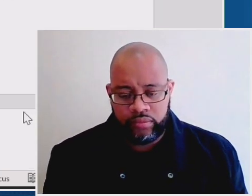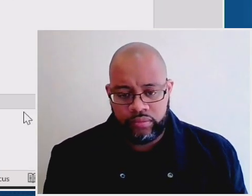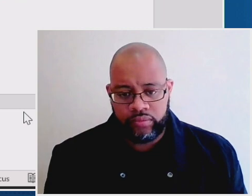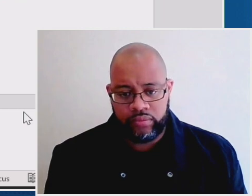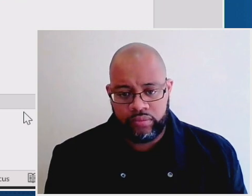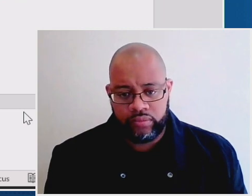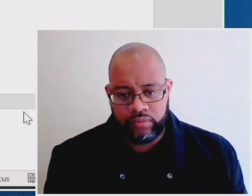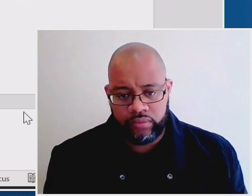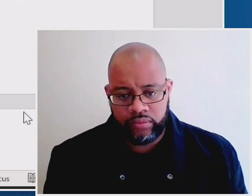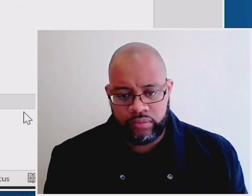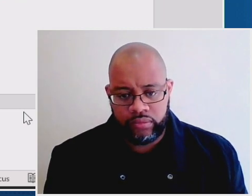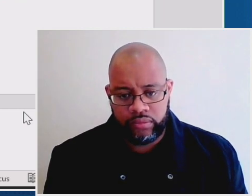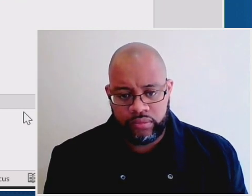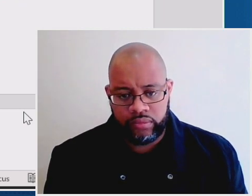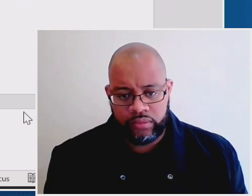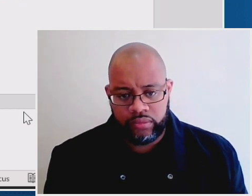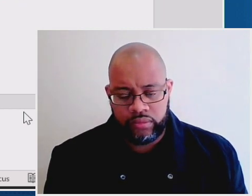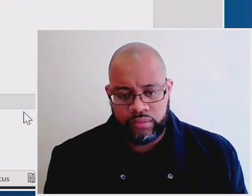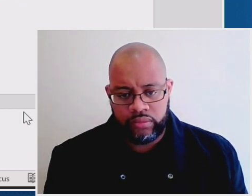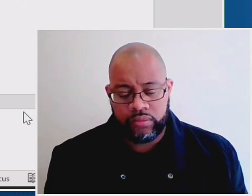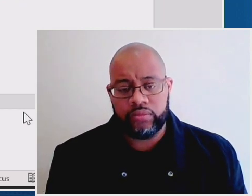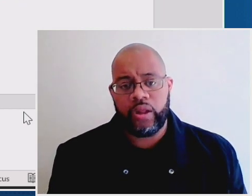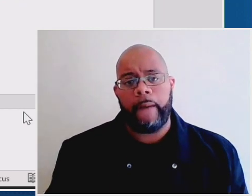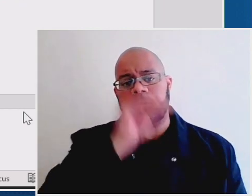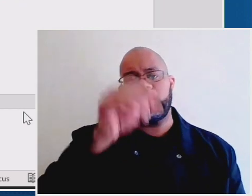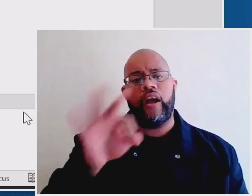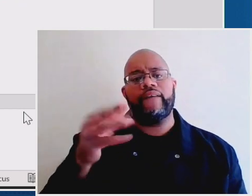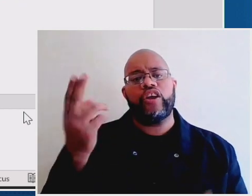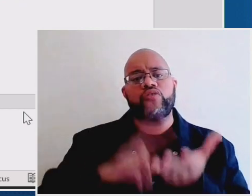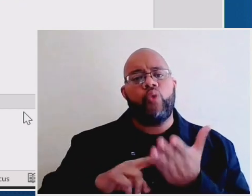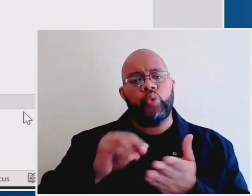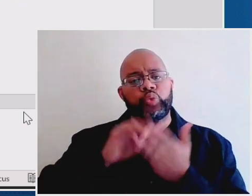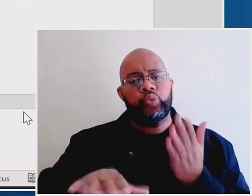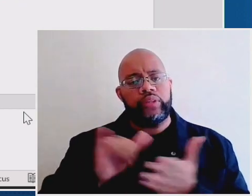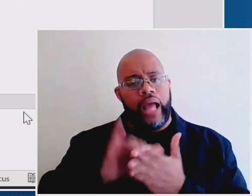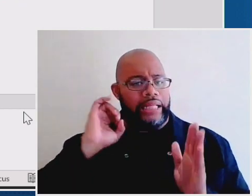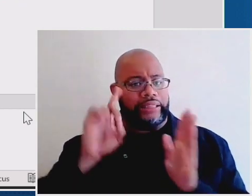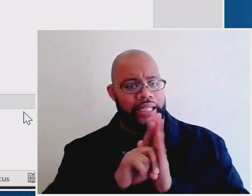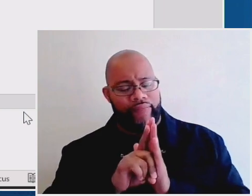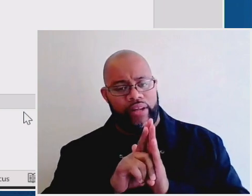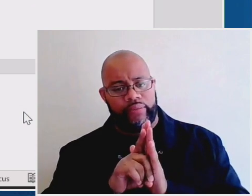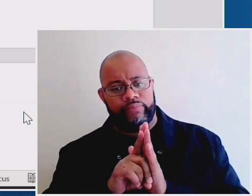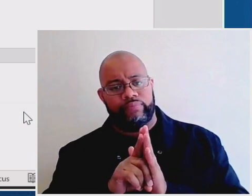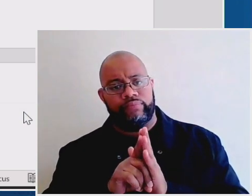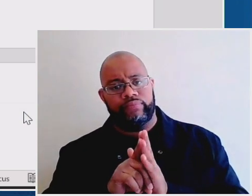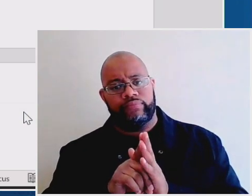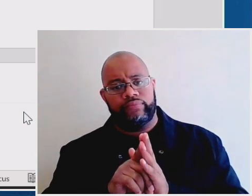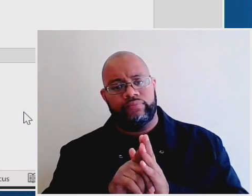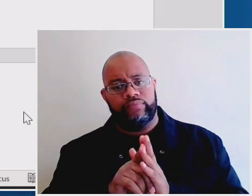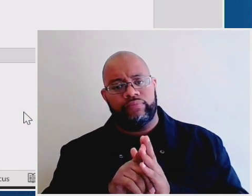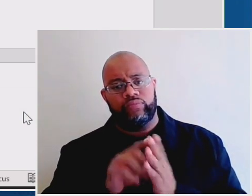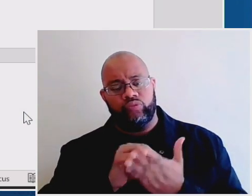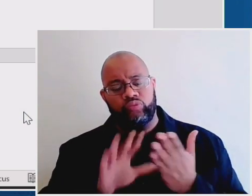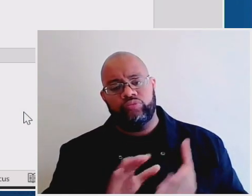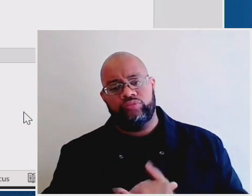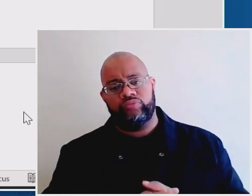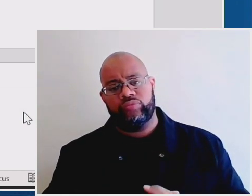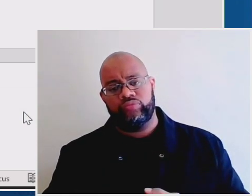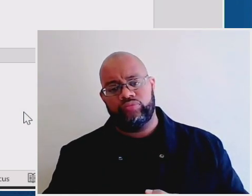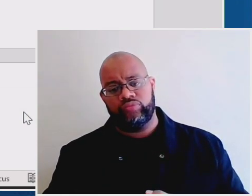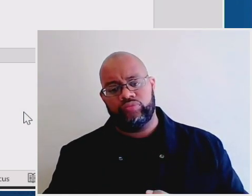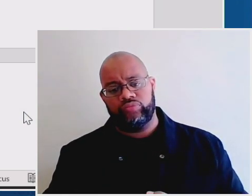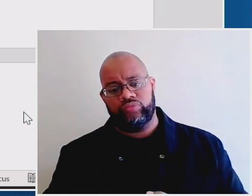Okay. Percentage of enrolled students who are identified students.